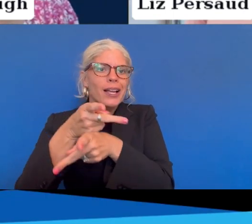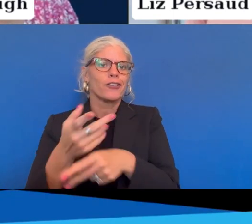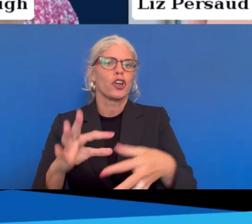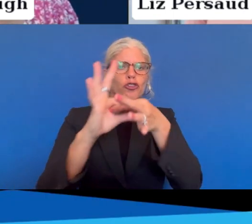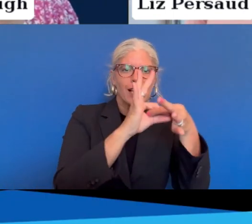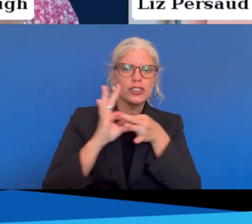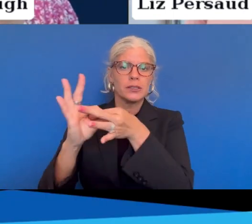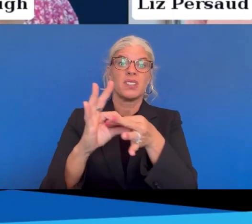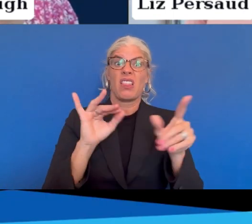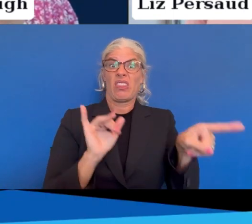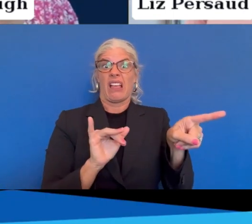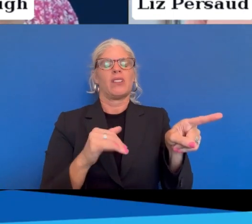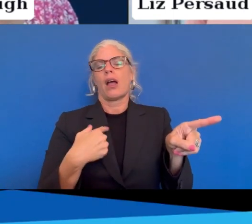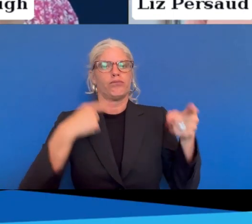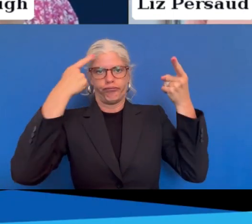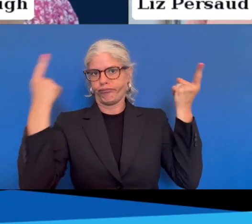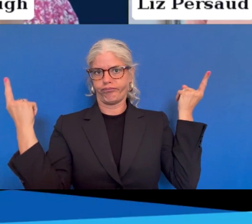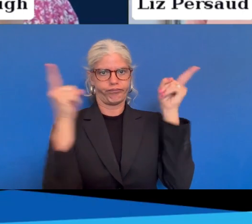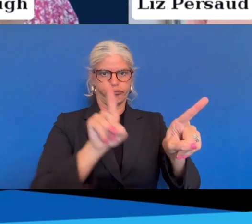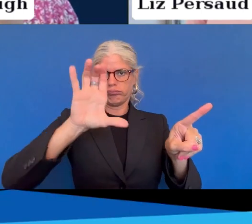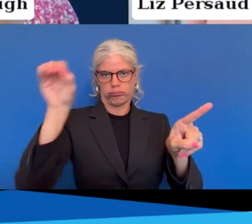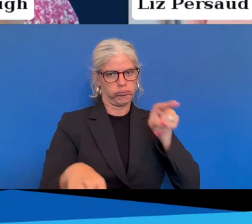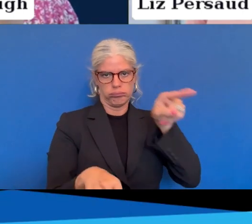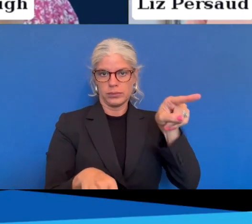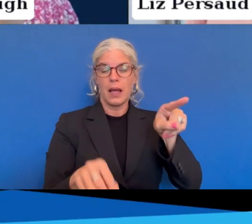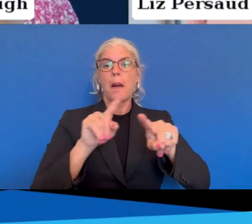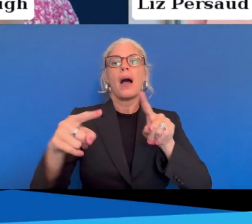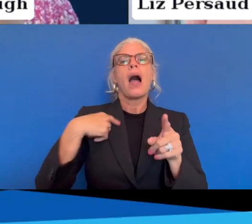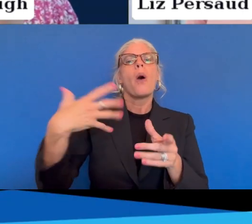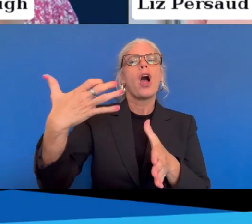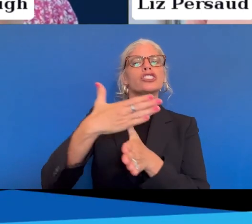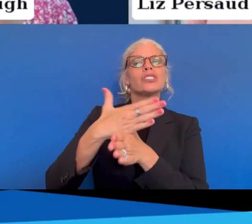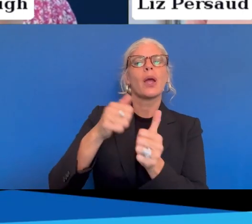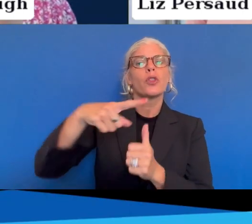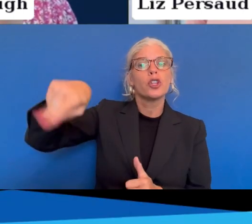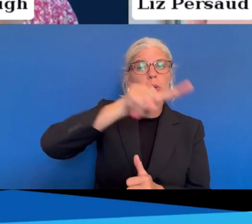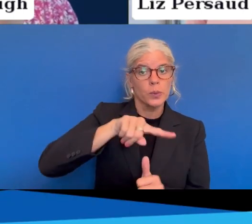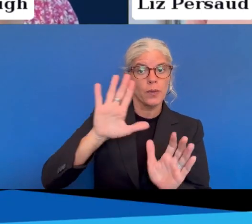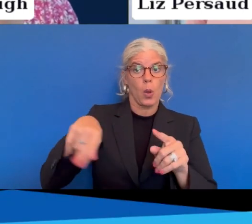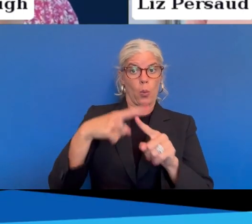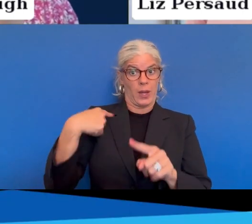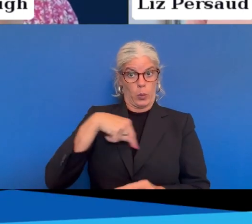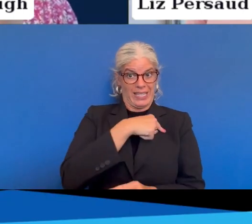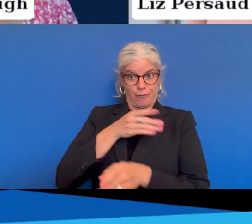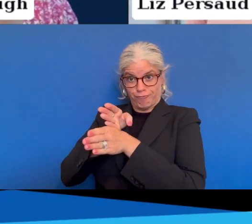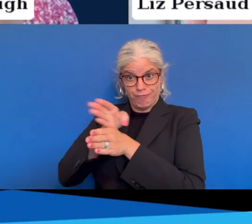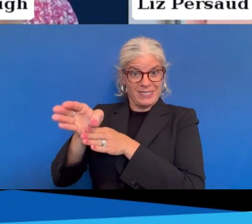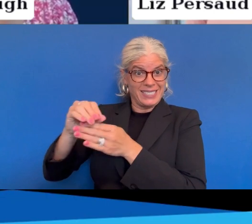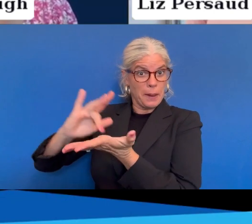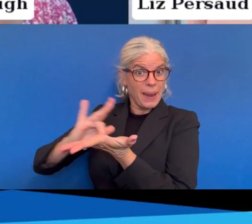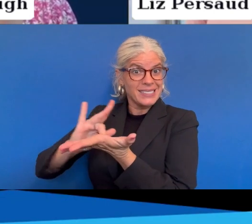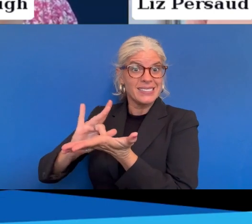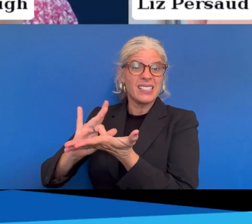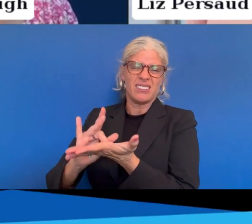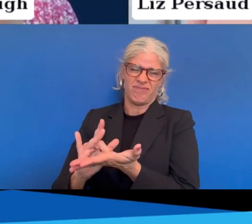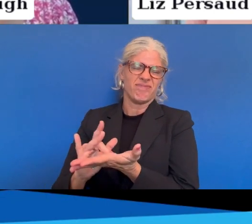clinician, patient, and team caregiver relationship. I could not agree more. But I'd like to share with you that when we go